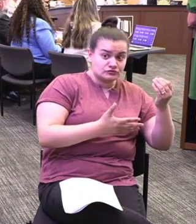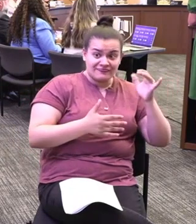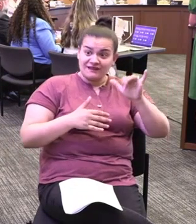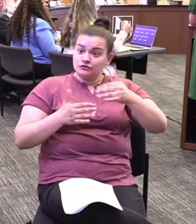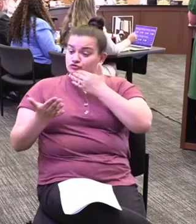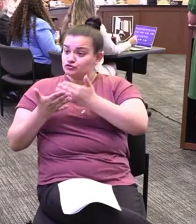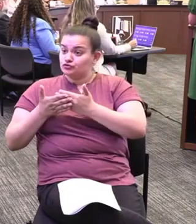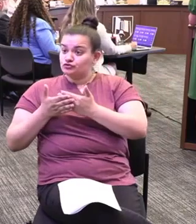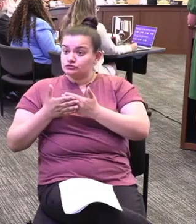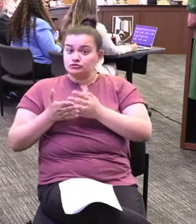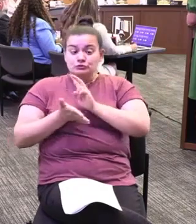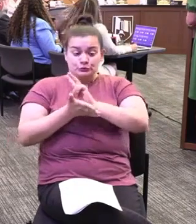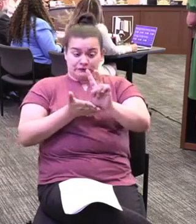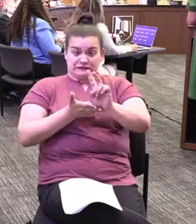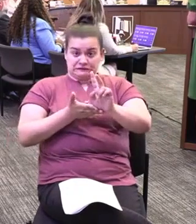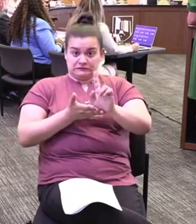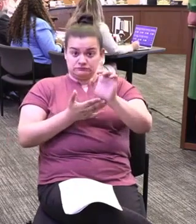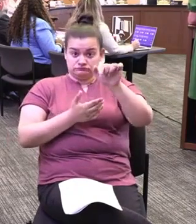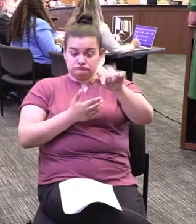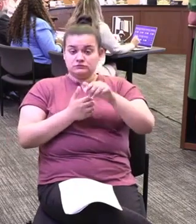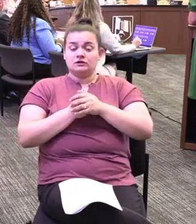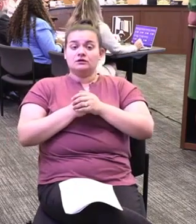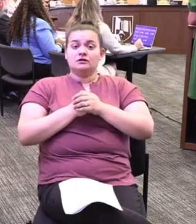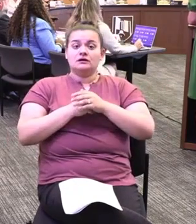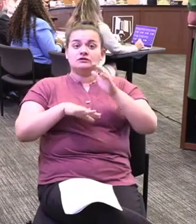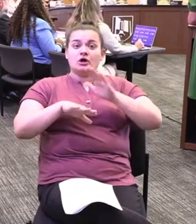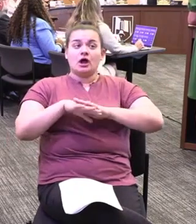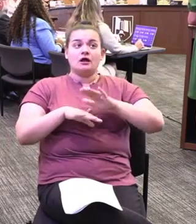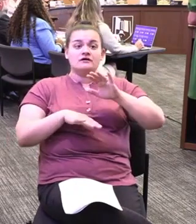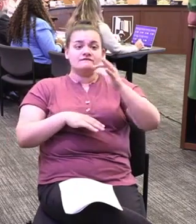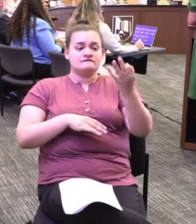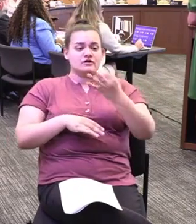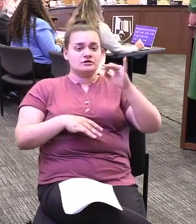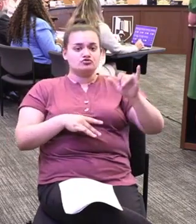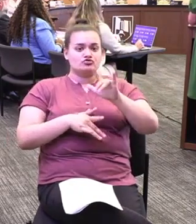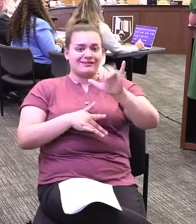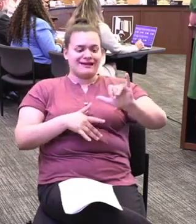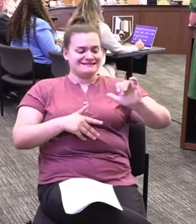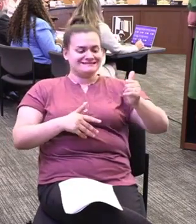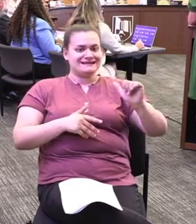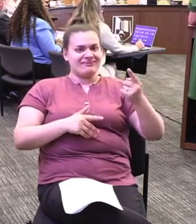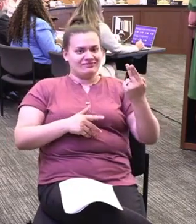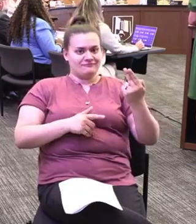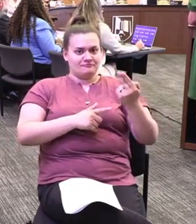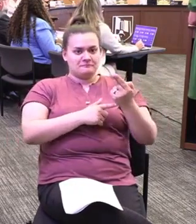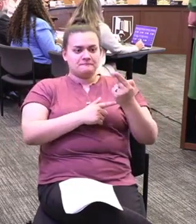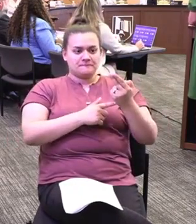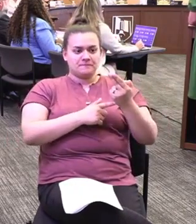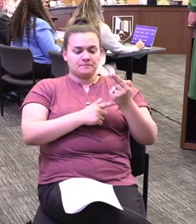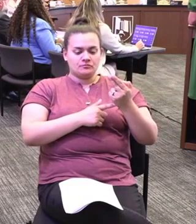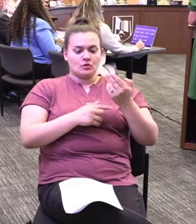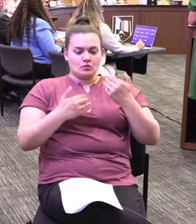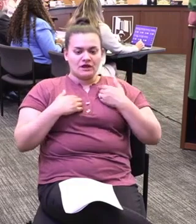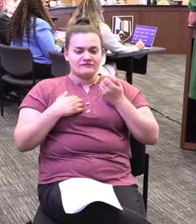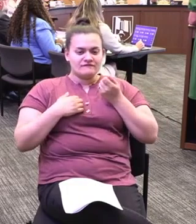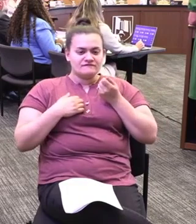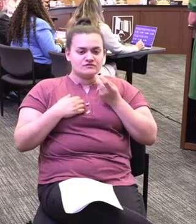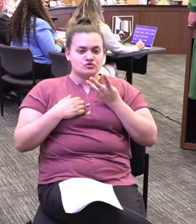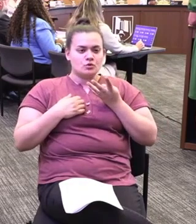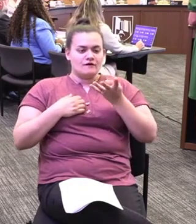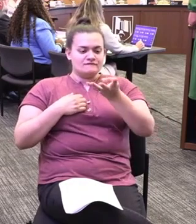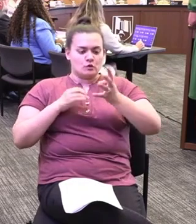good. It's in 2 weeks. So it is on Friday, July 10th. We actually do have a couple foursomes